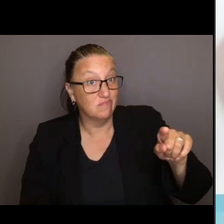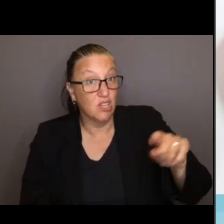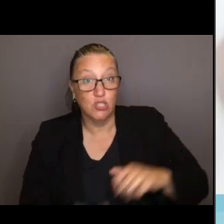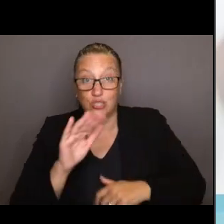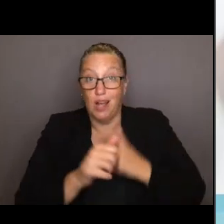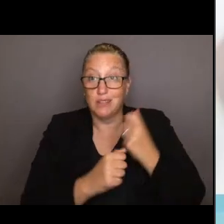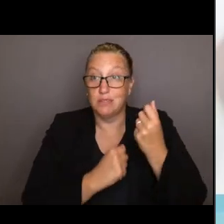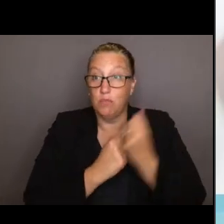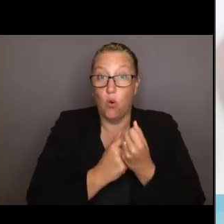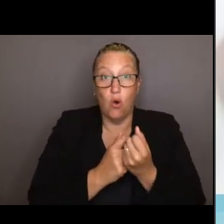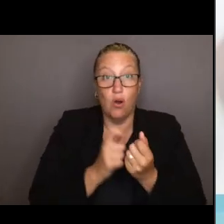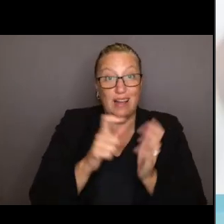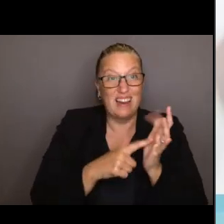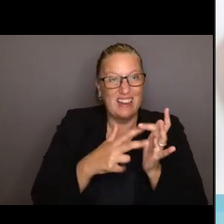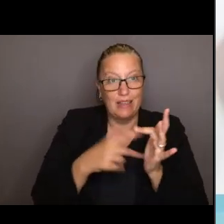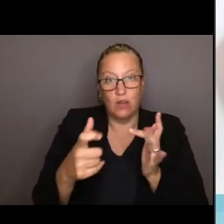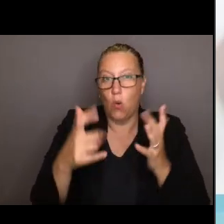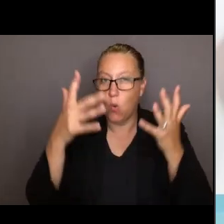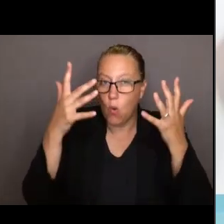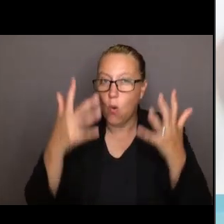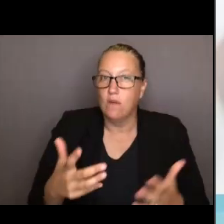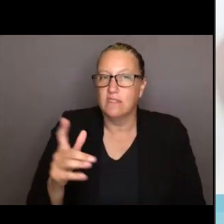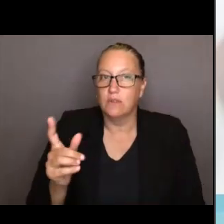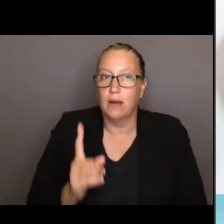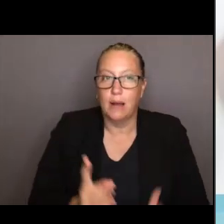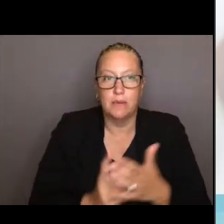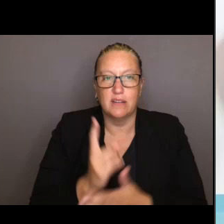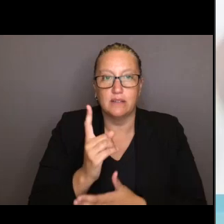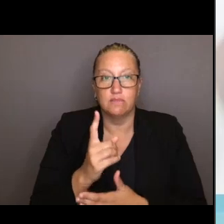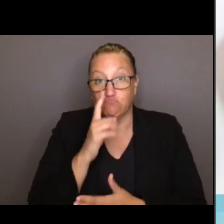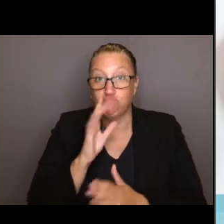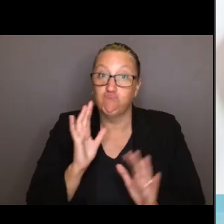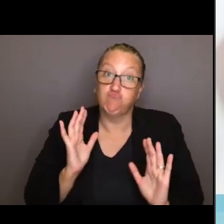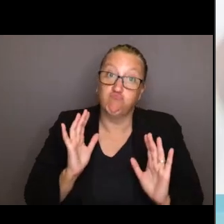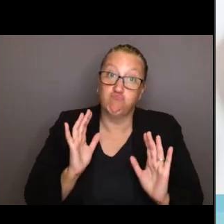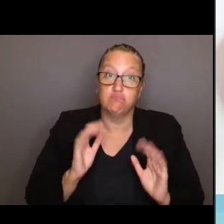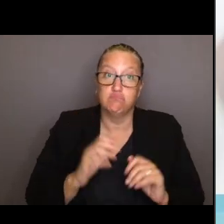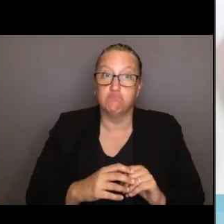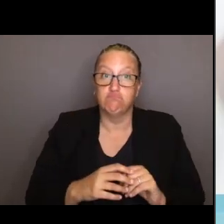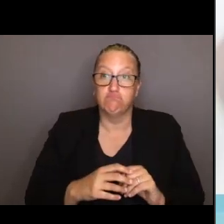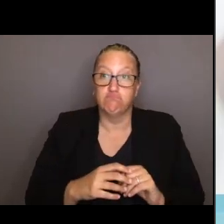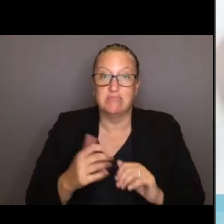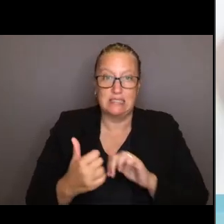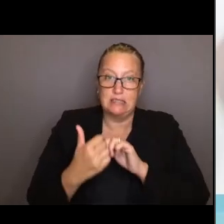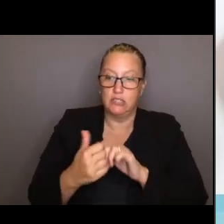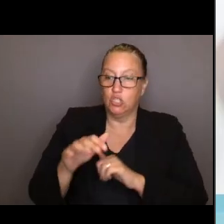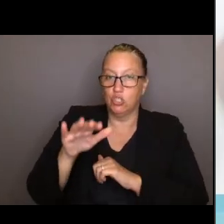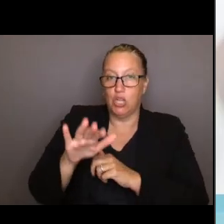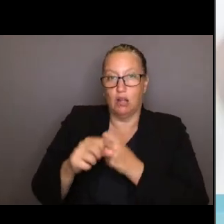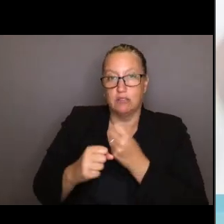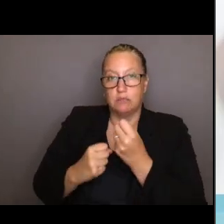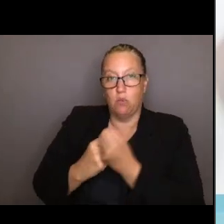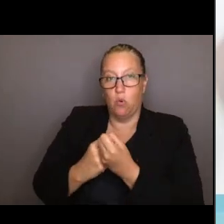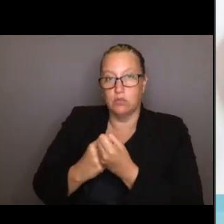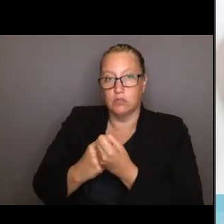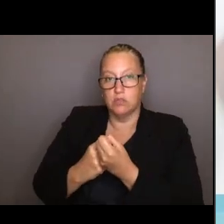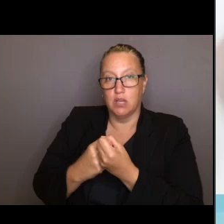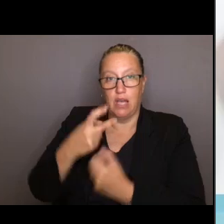clinic. A lot of people seem to associate child support with spending time